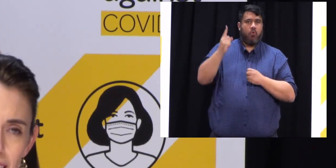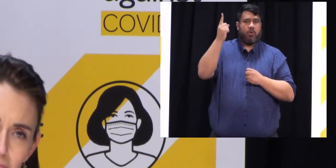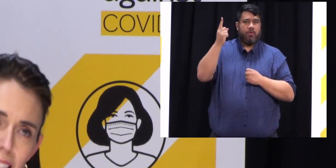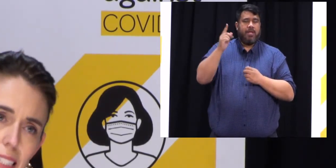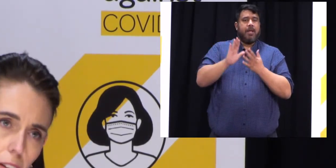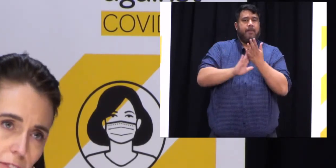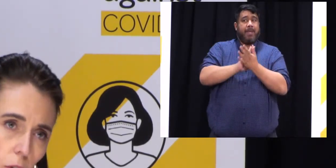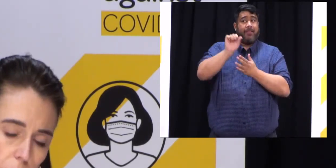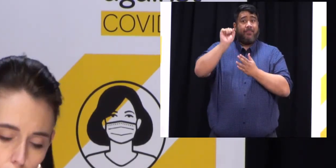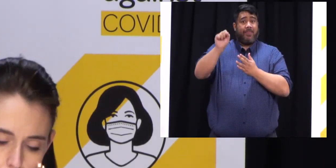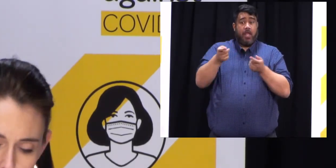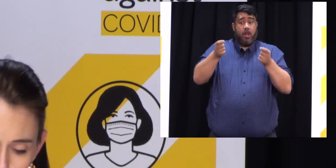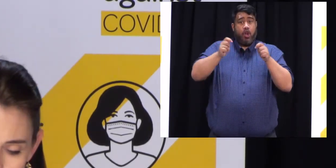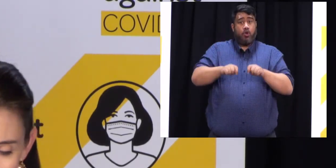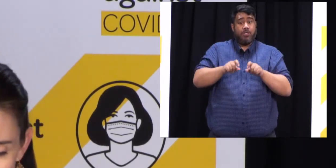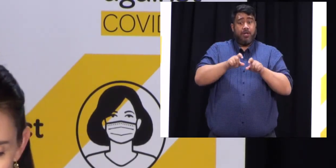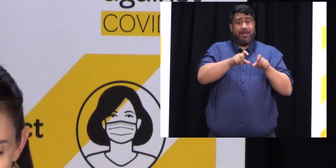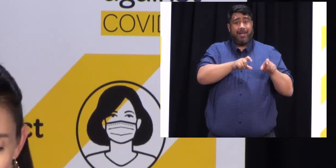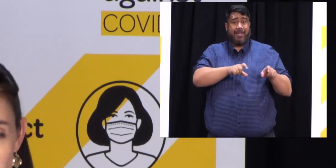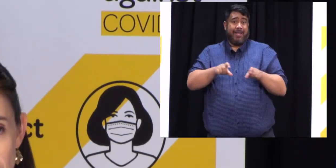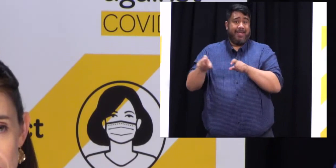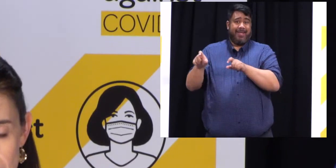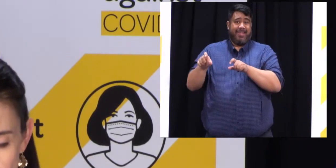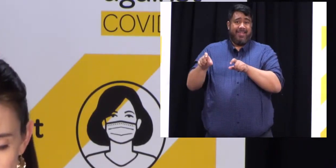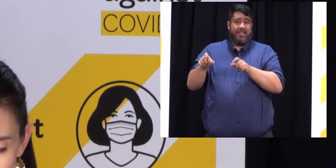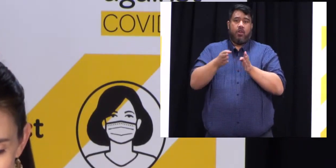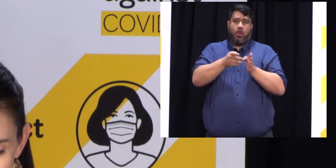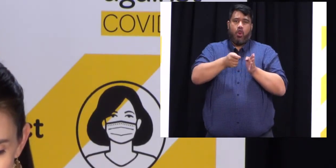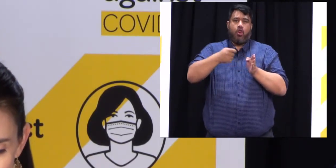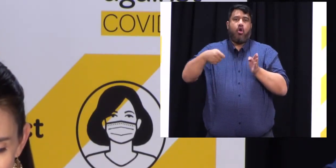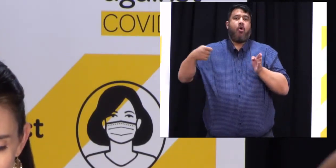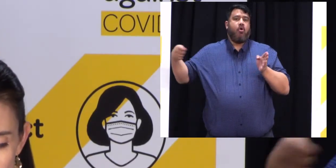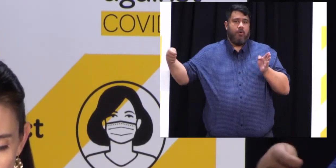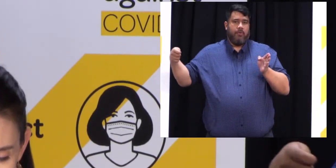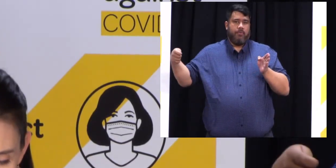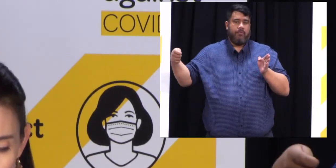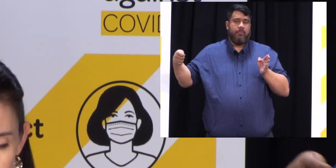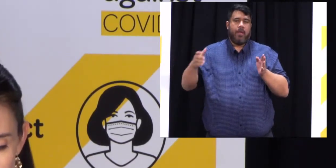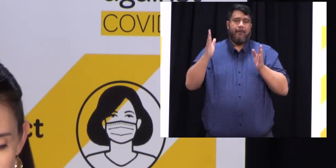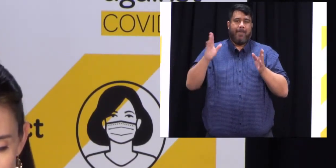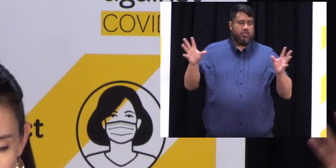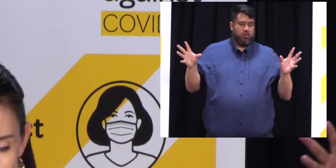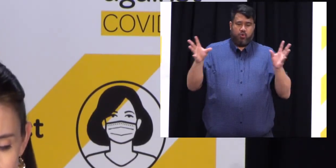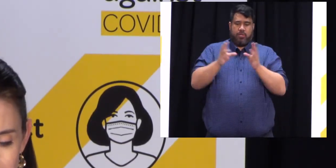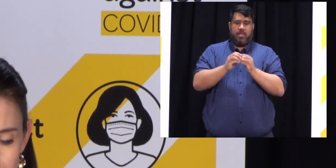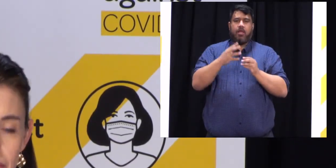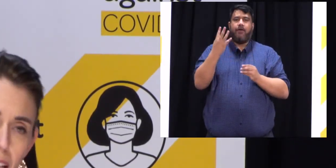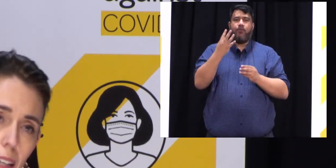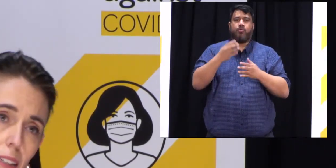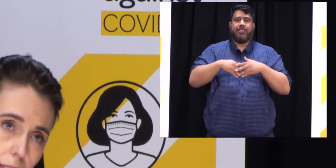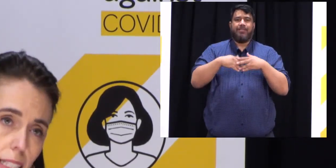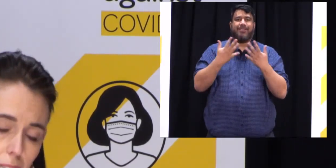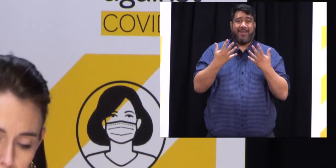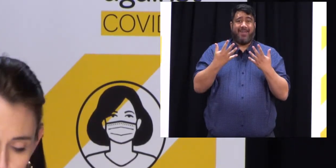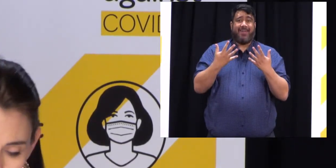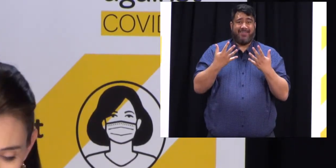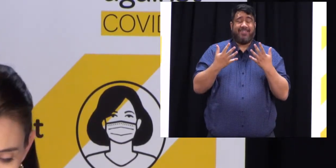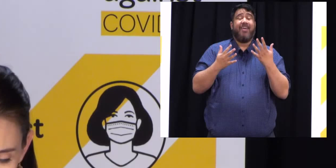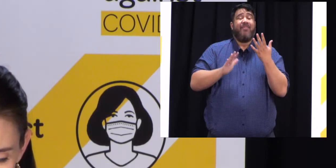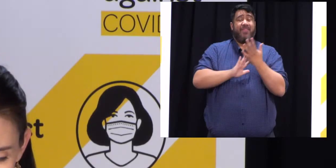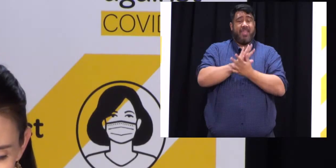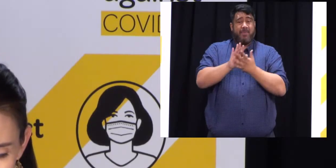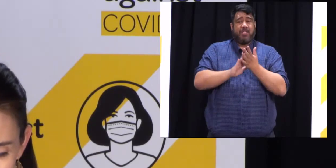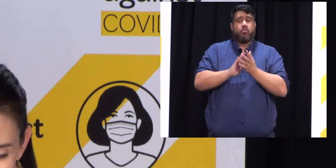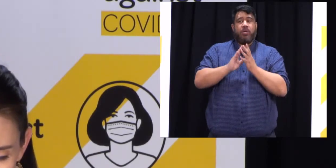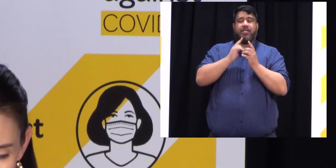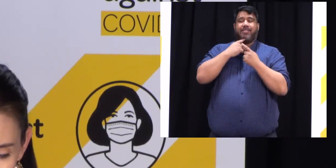to be at least that full 14-day cycle that we've used in the past. So Cabinet has decided to give the city that